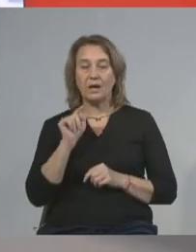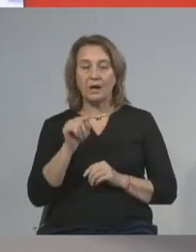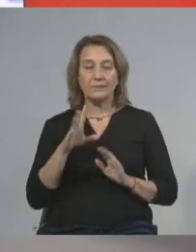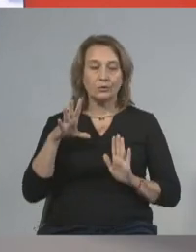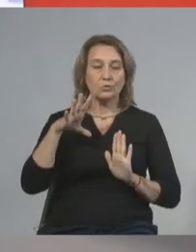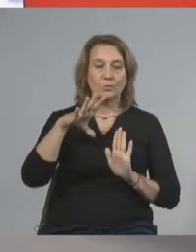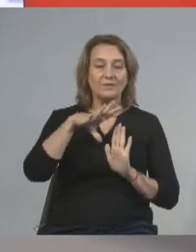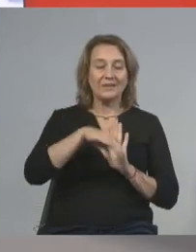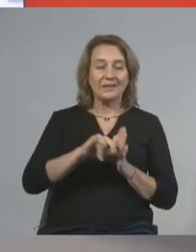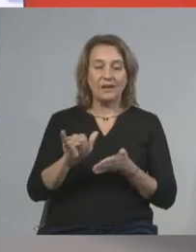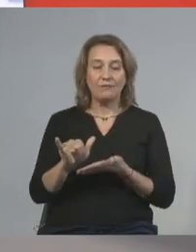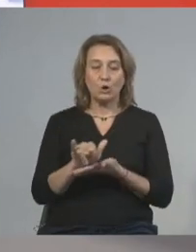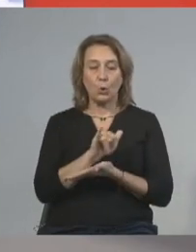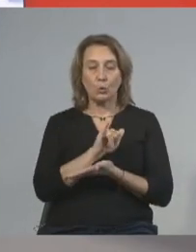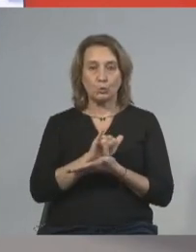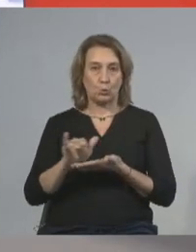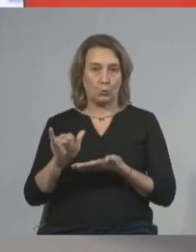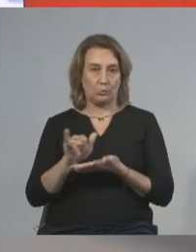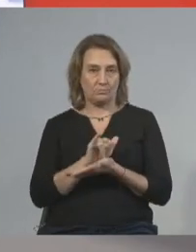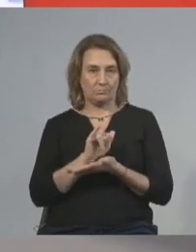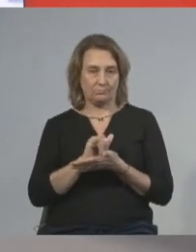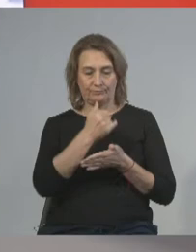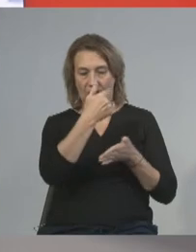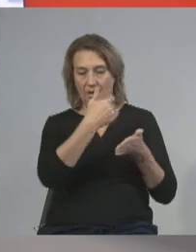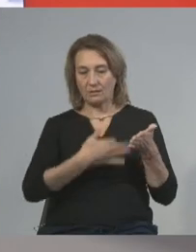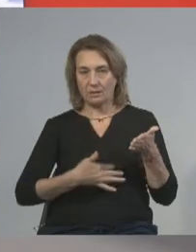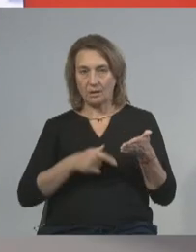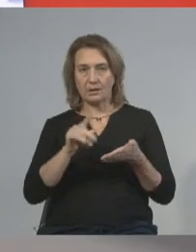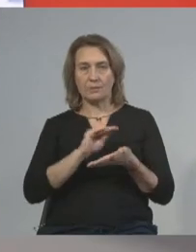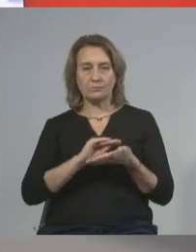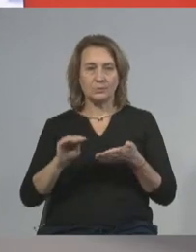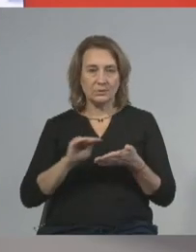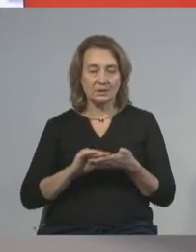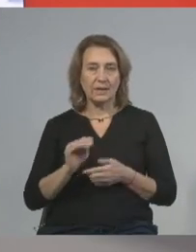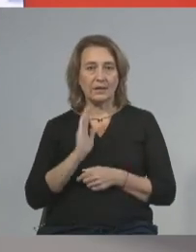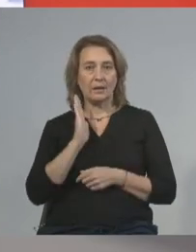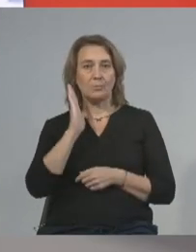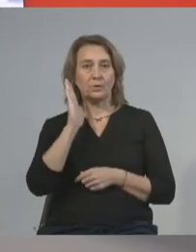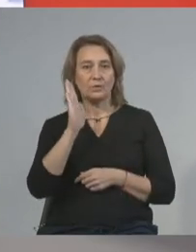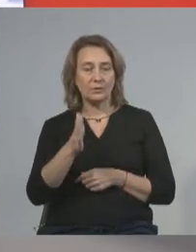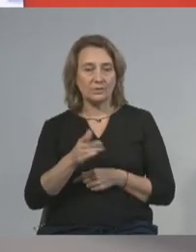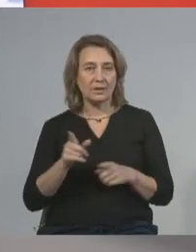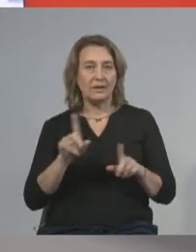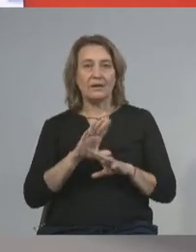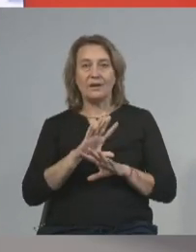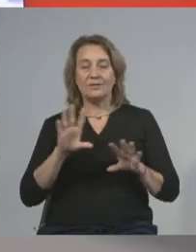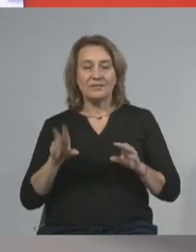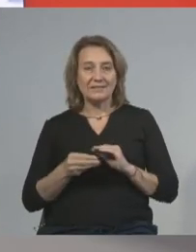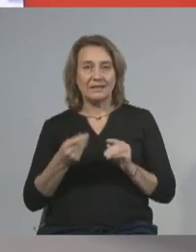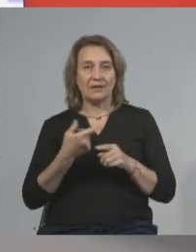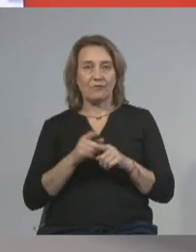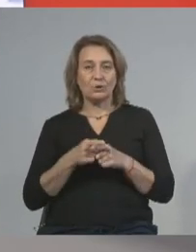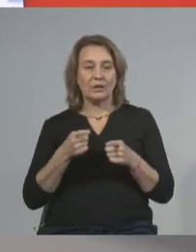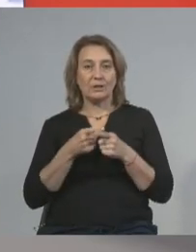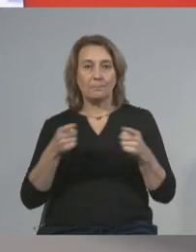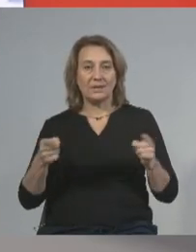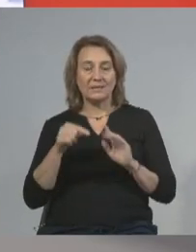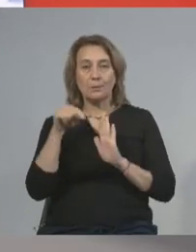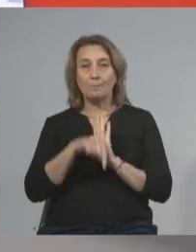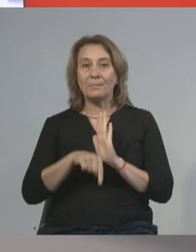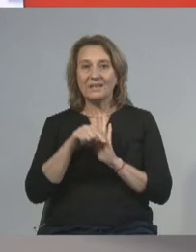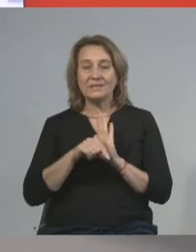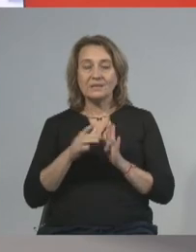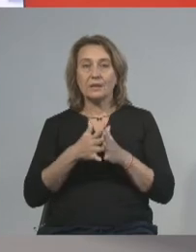use not only social networks so they also ask us to create content and distribute content in youtube